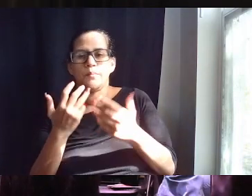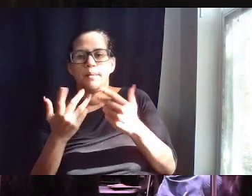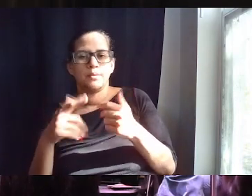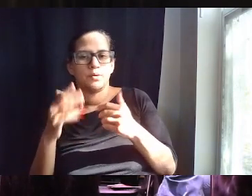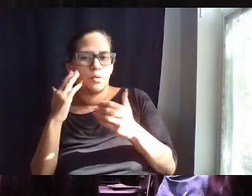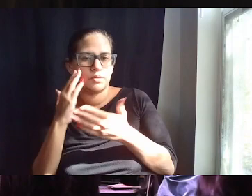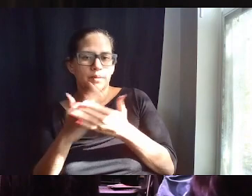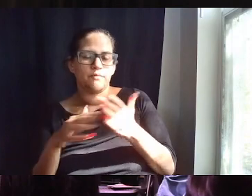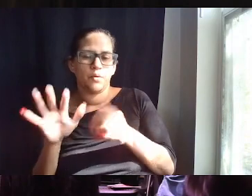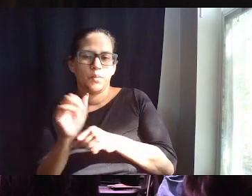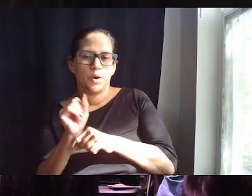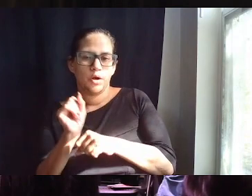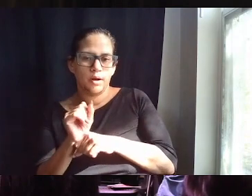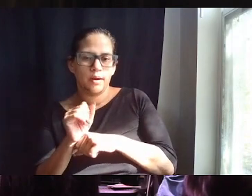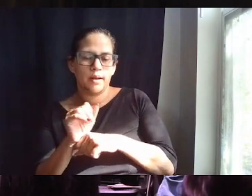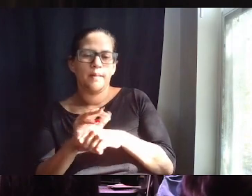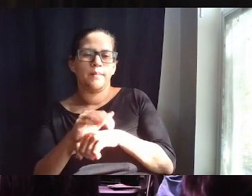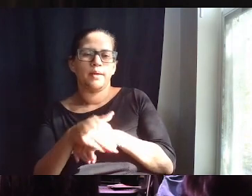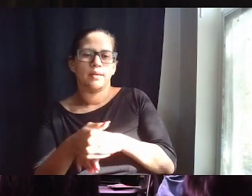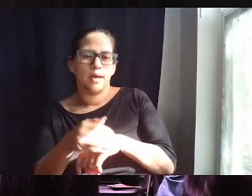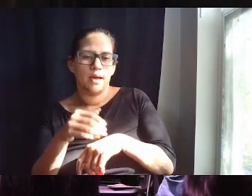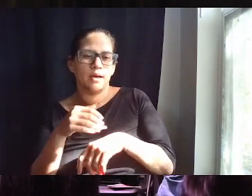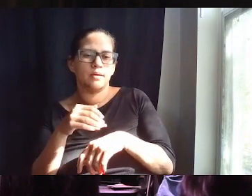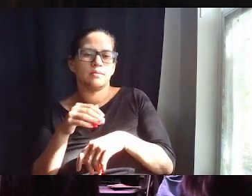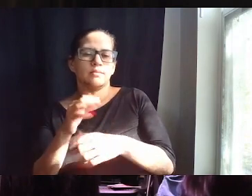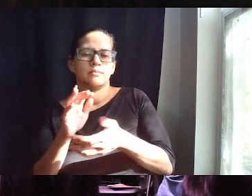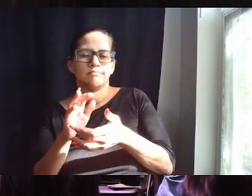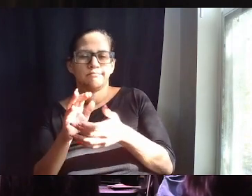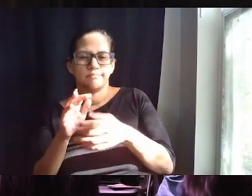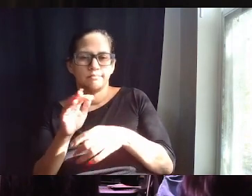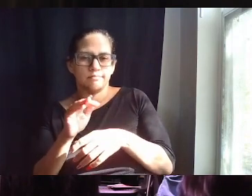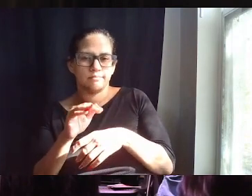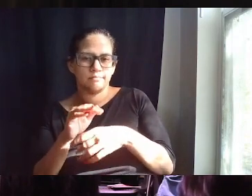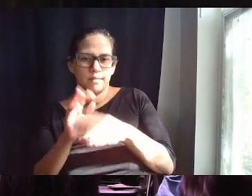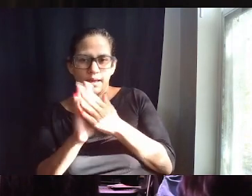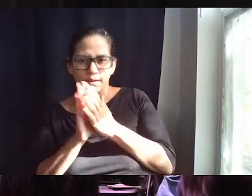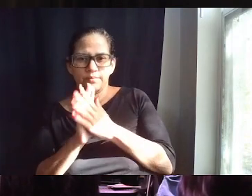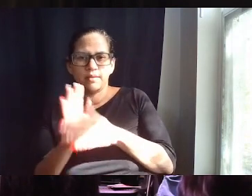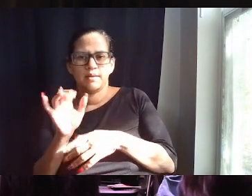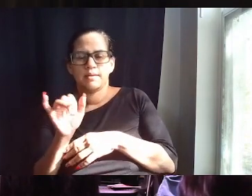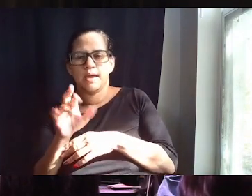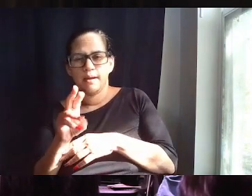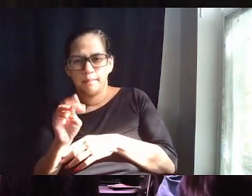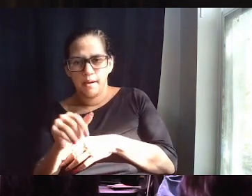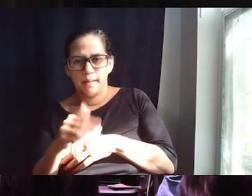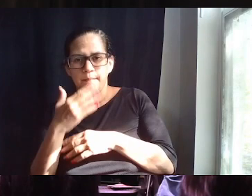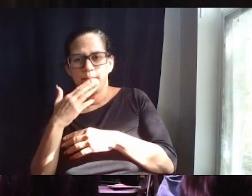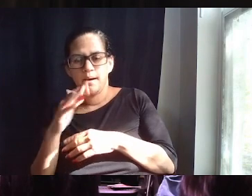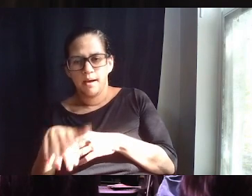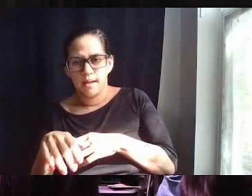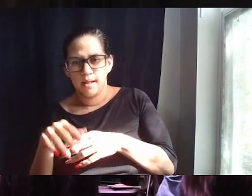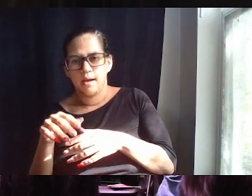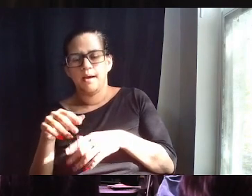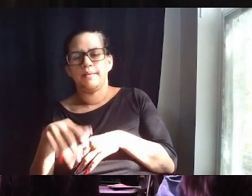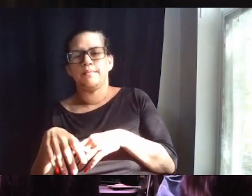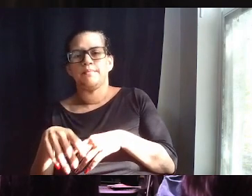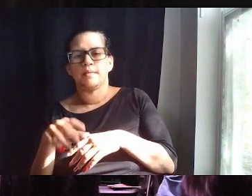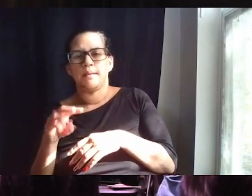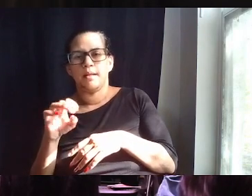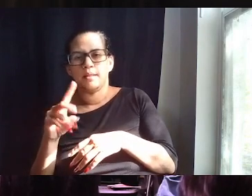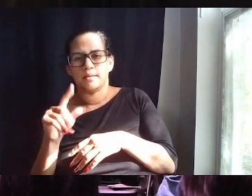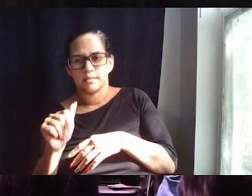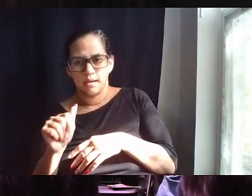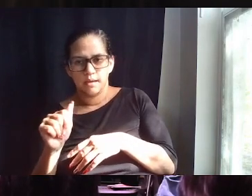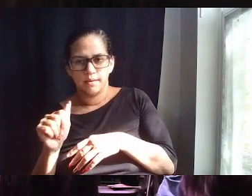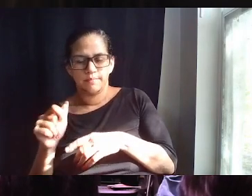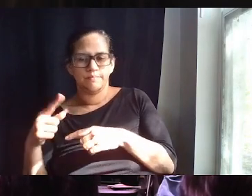Midnight Sandwich, Medianoche, Sonia Flu, Mala, Yirma, they go on and on and on. Melinda has been a touch point